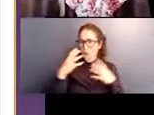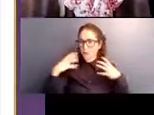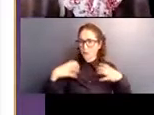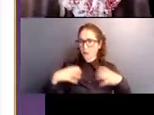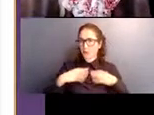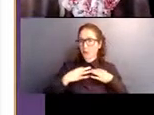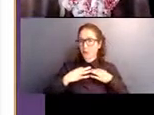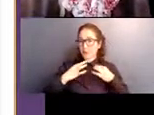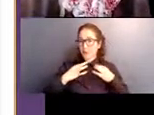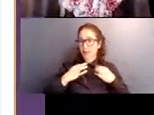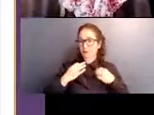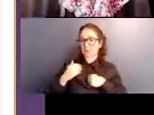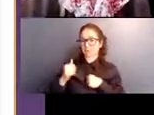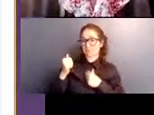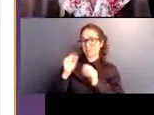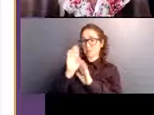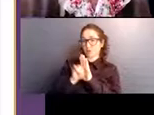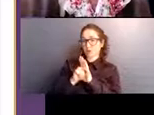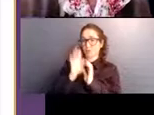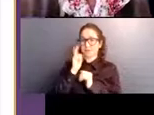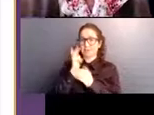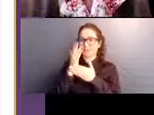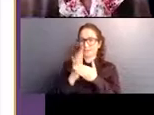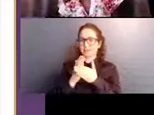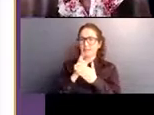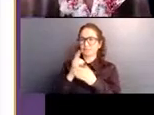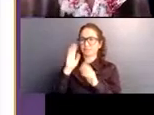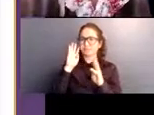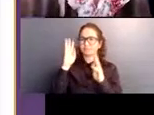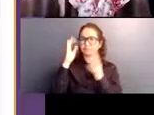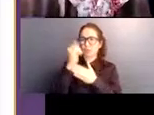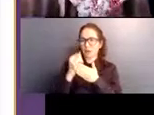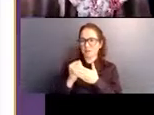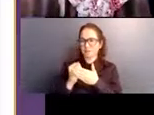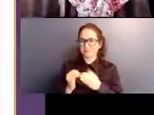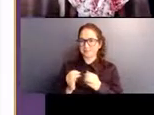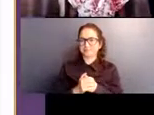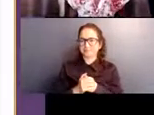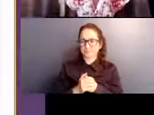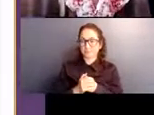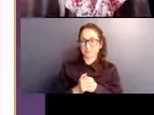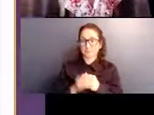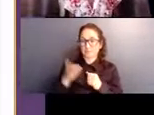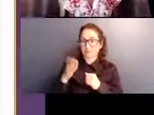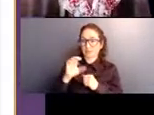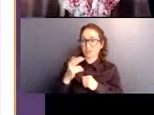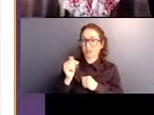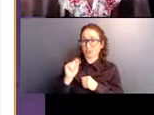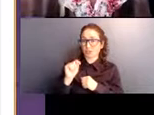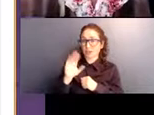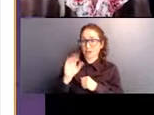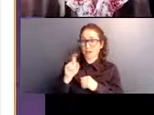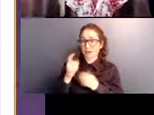on. In my background, you will see some abstract art. In this chat box, we'll ask your